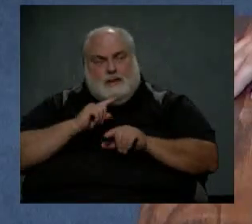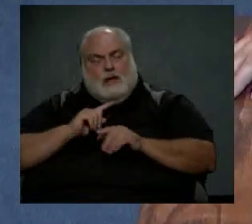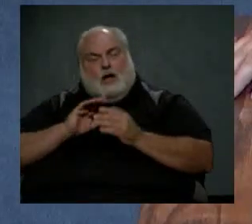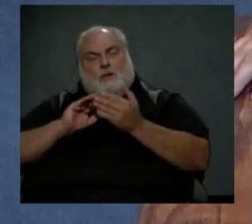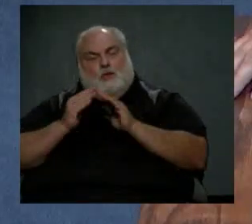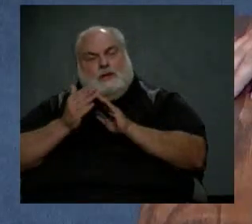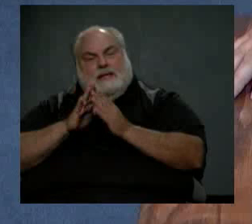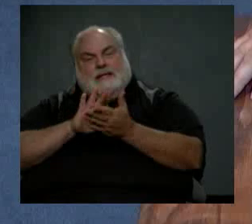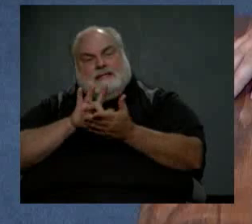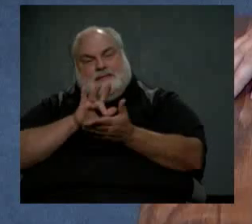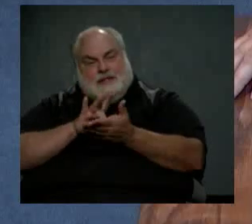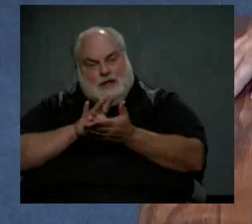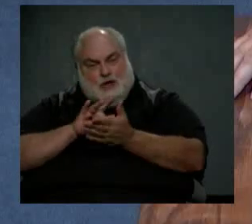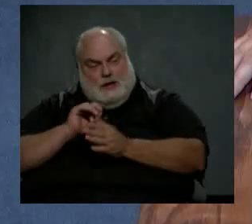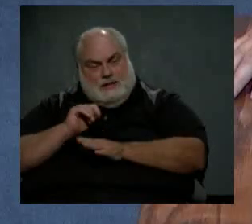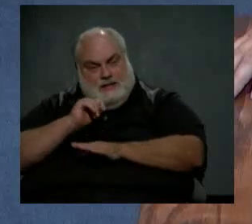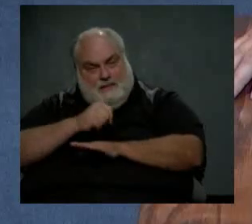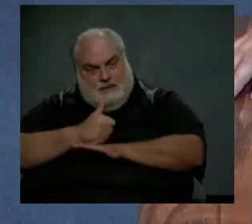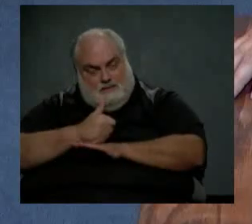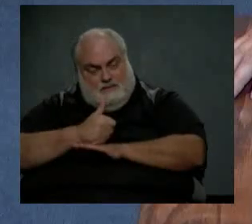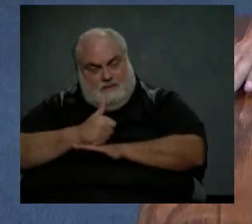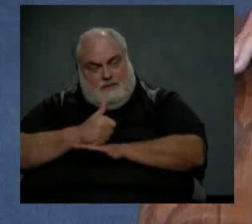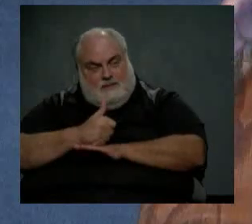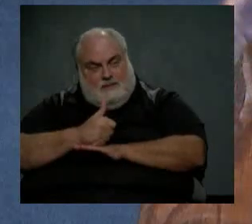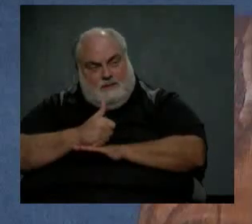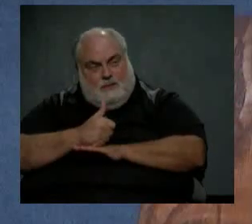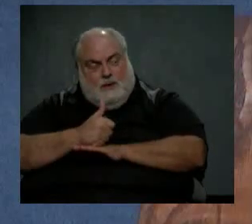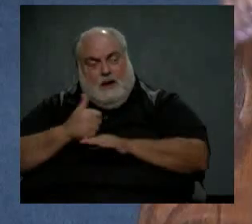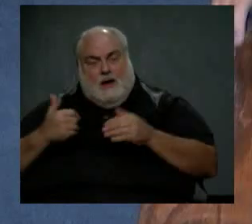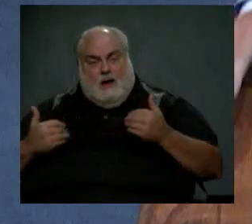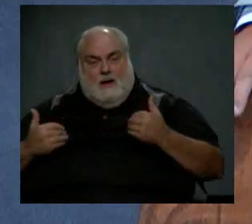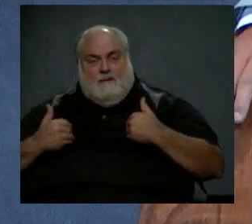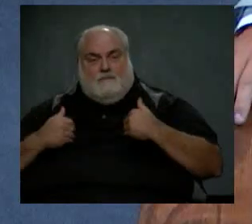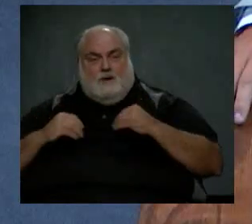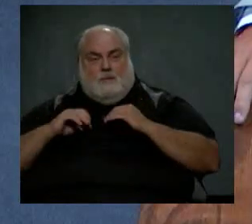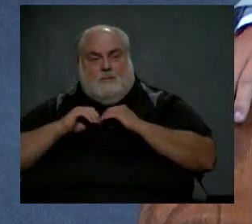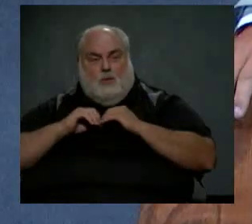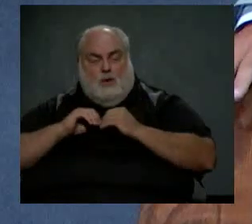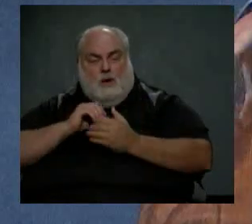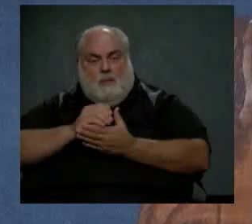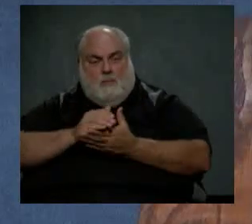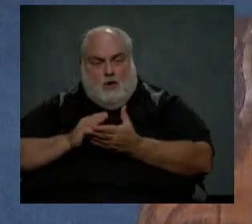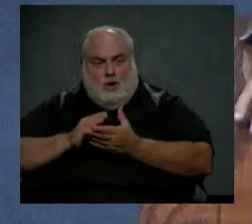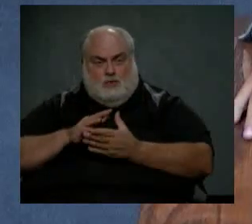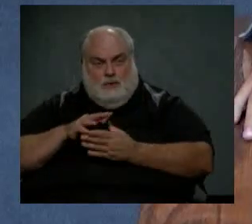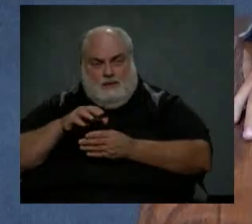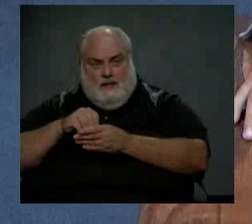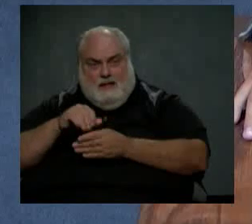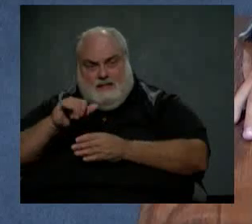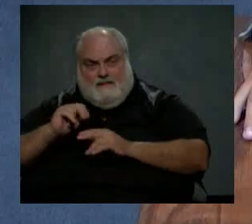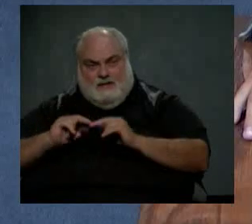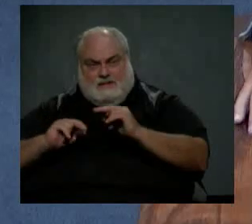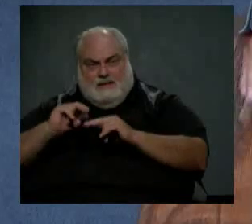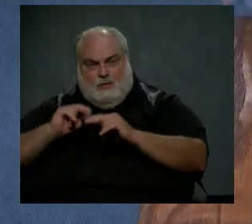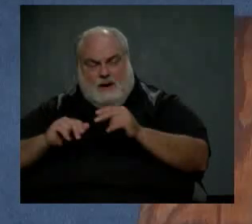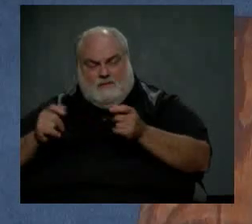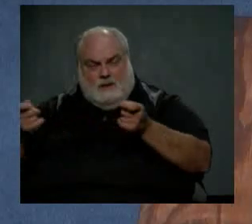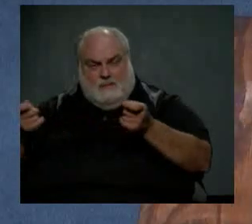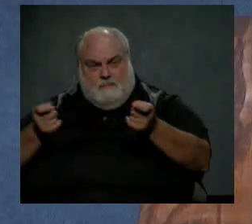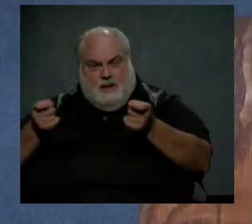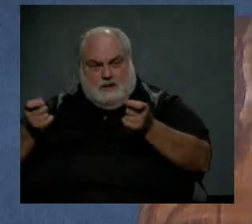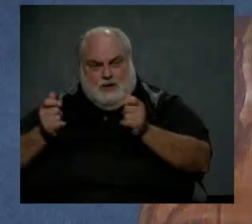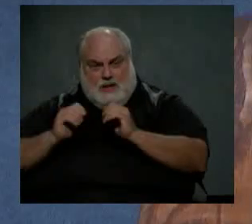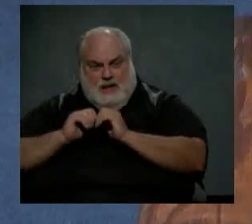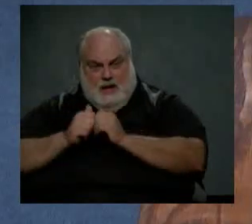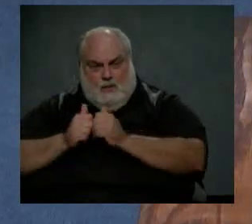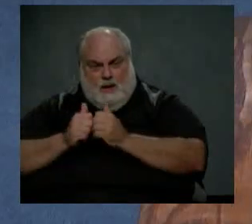center setup, but I think we have a lot more components to the facility that we'll have to manage, and